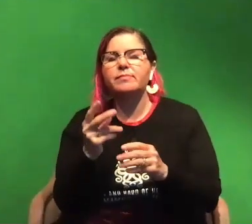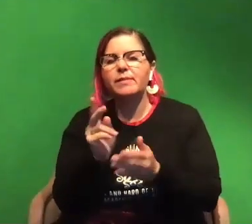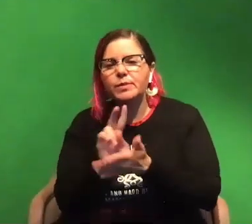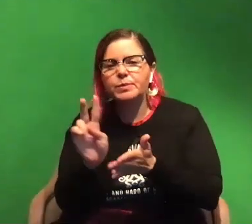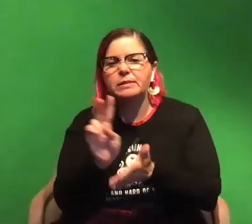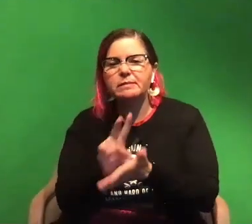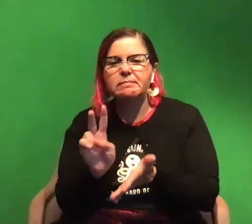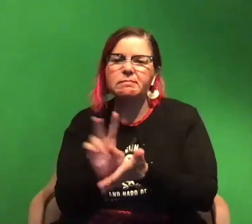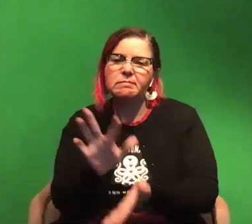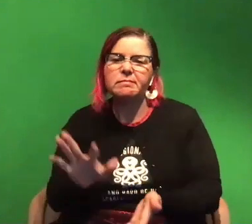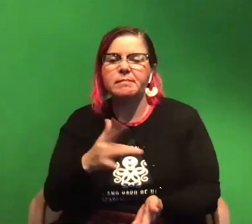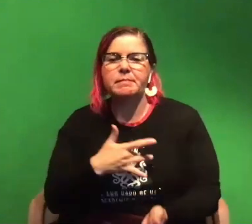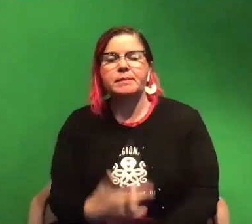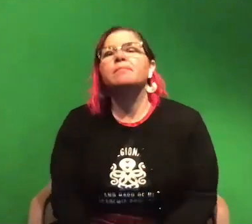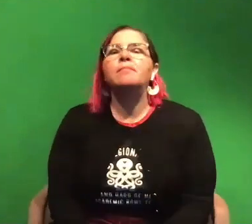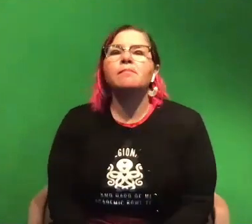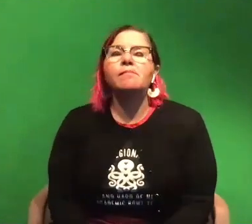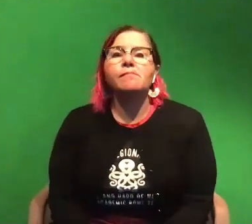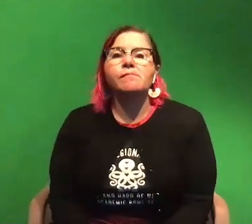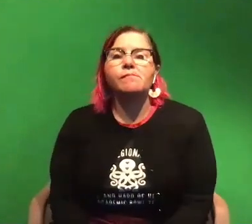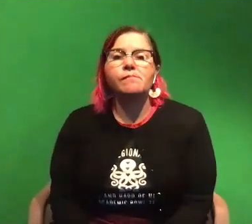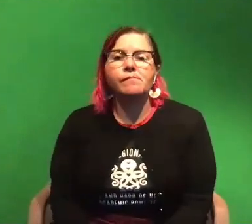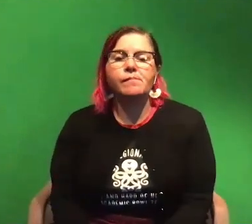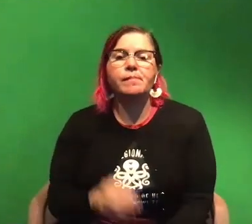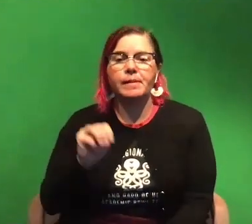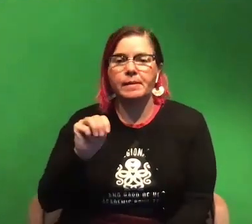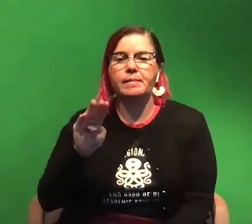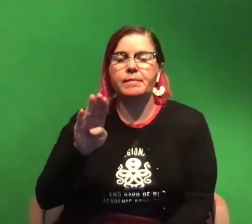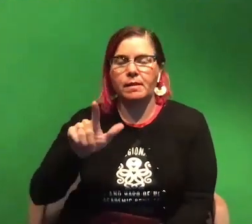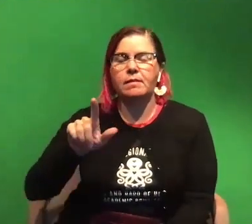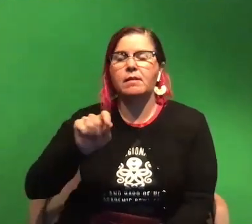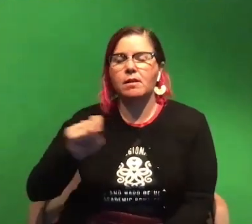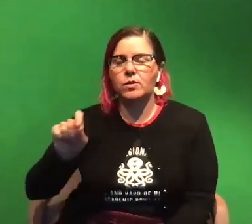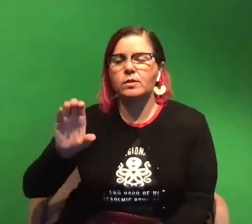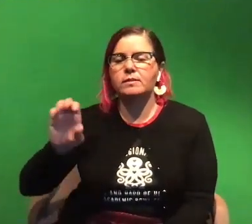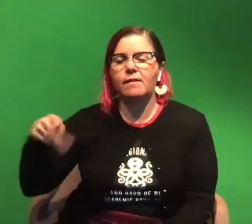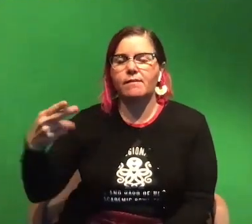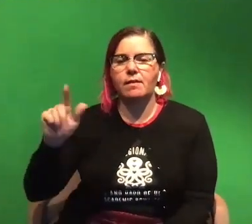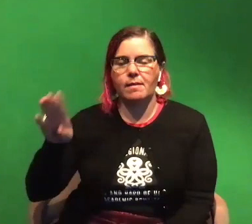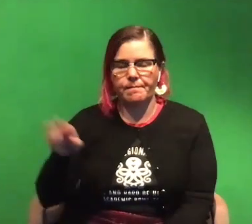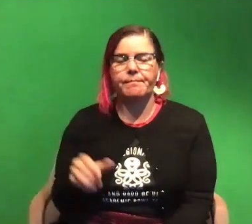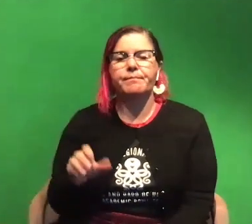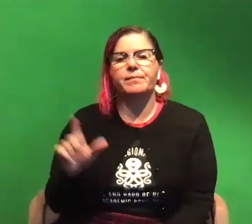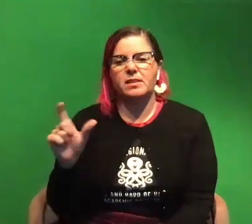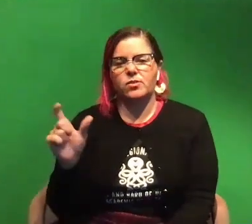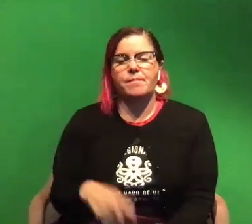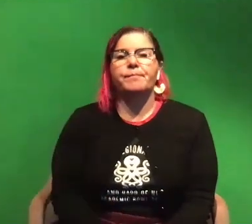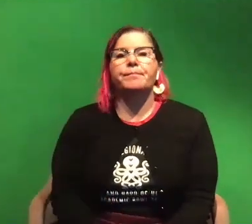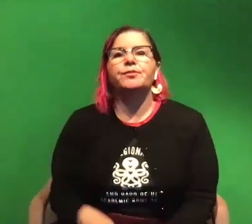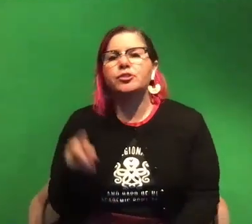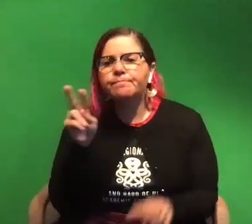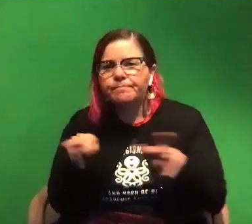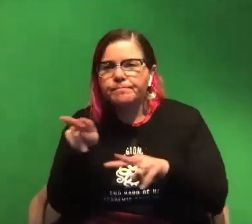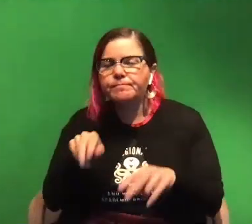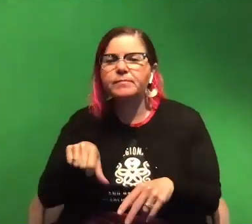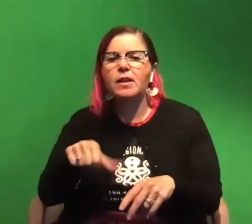so. And so you can find us there as well, MBL_CephLab. And then, you know, just keep a lookout for any of the